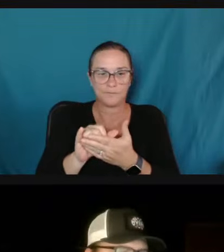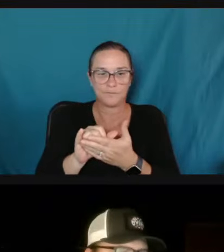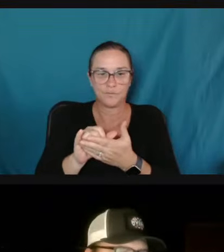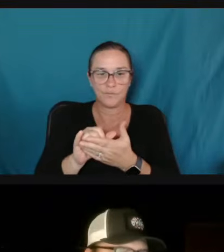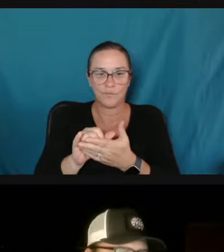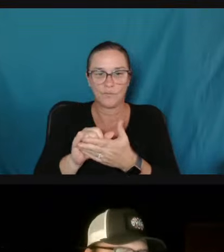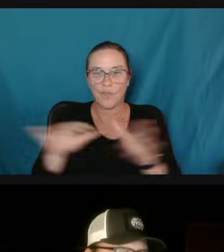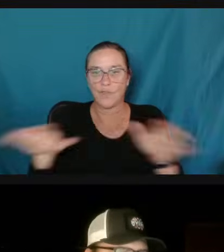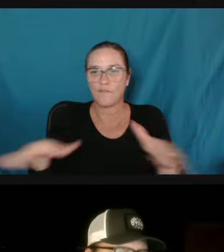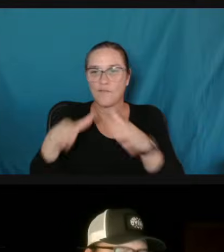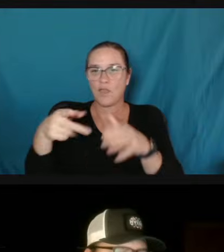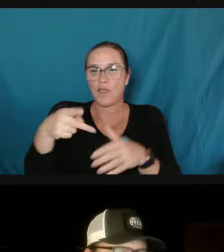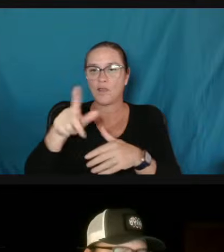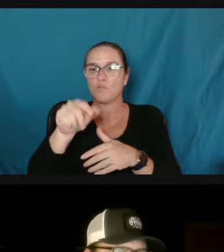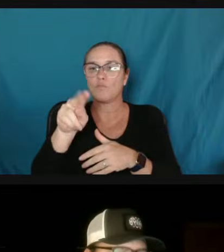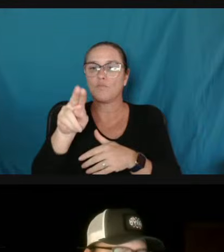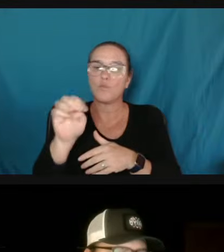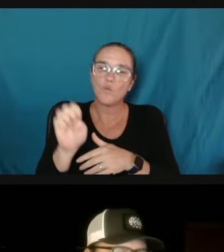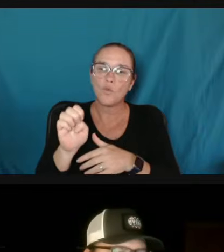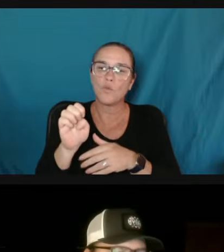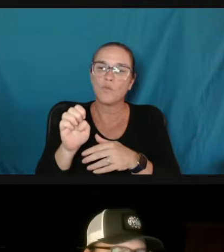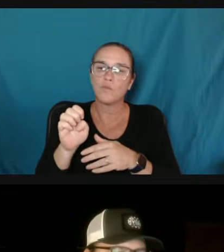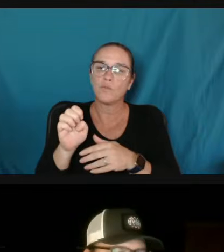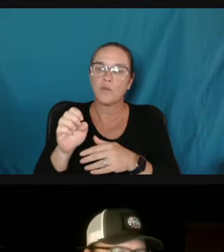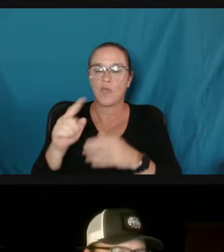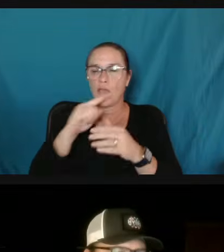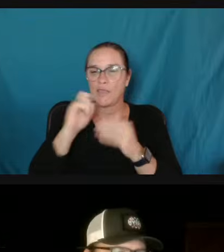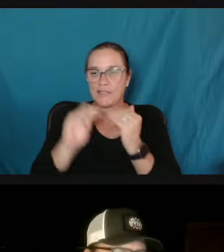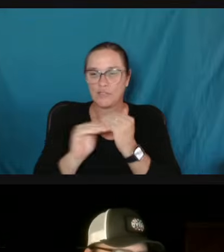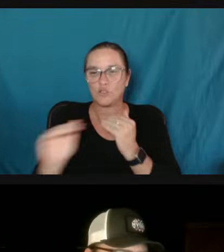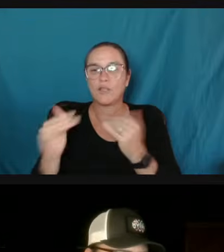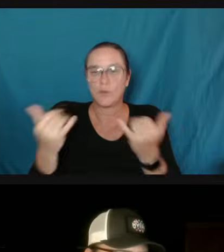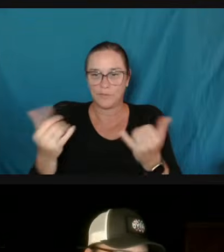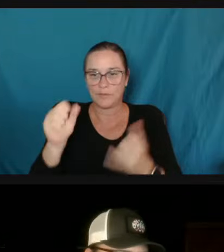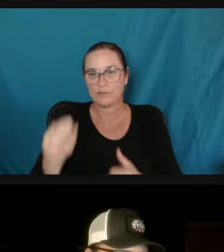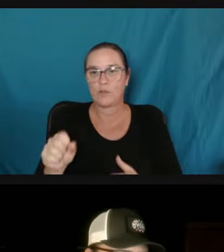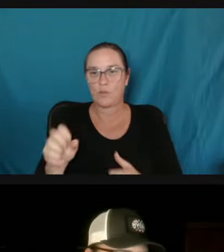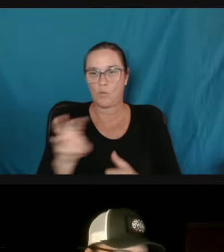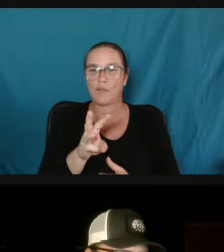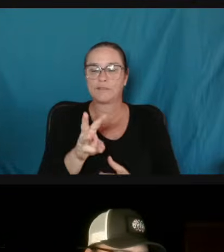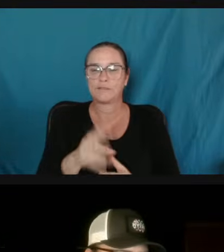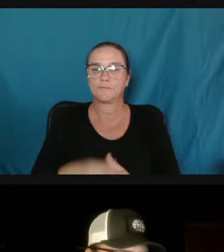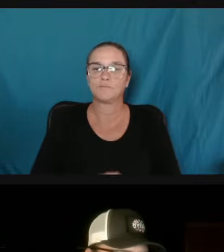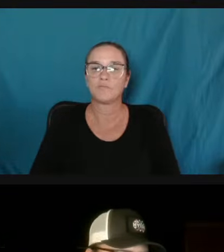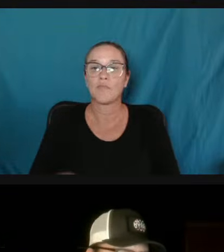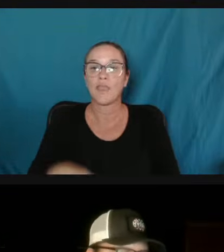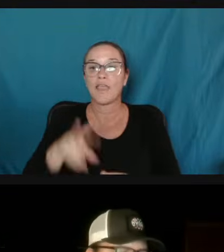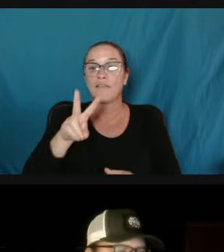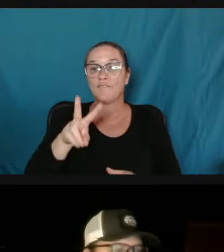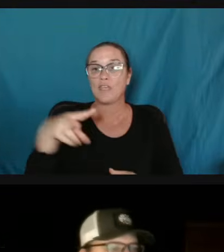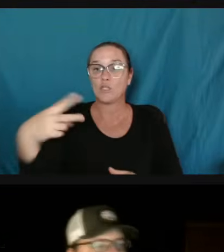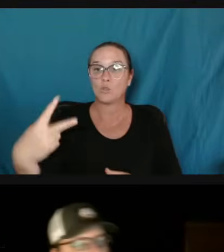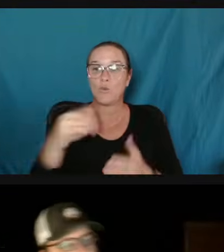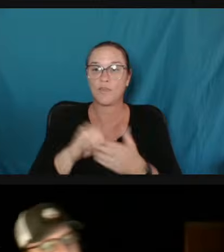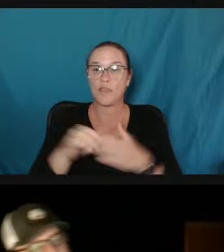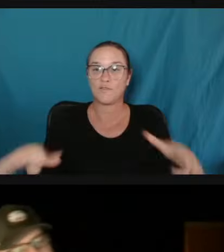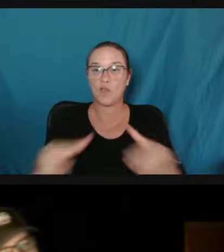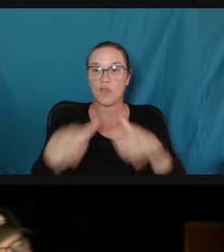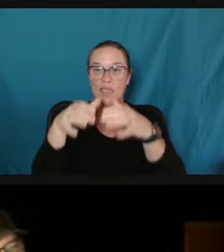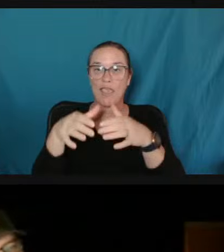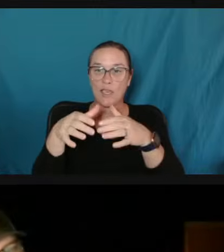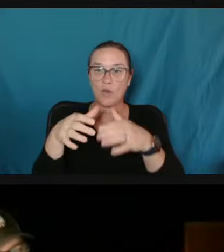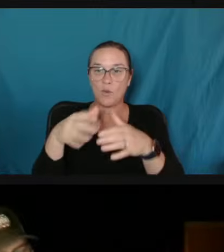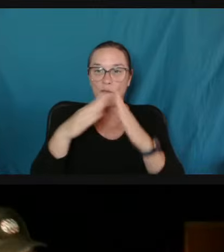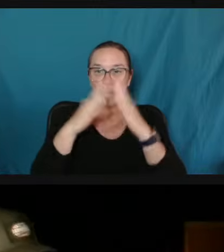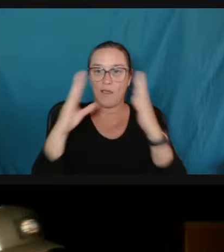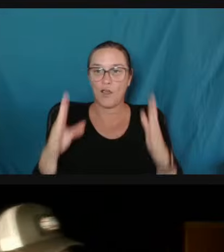volcanic plume close to the ground across the desert to the southwest. The V2 is the volcano house view. So for many people, this